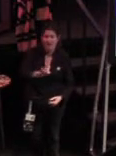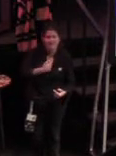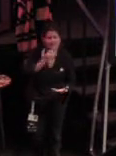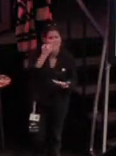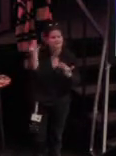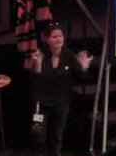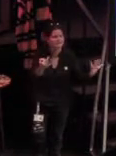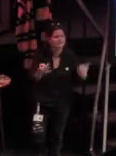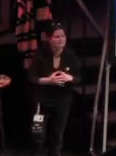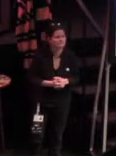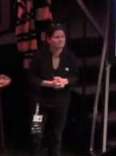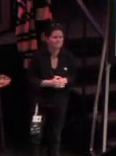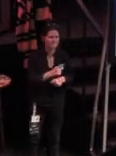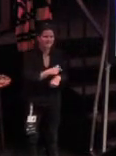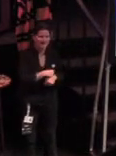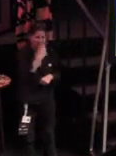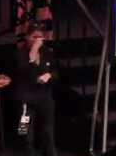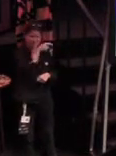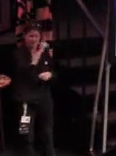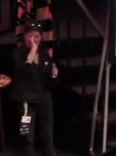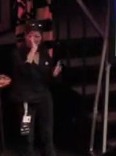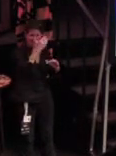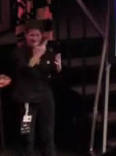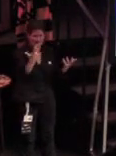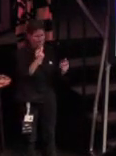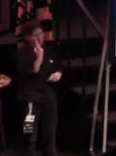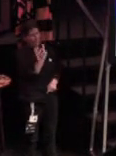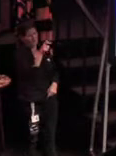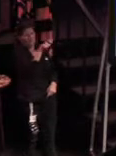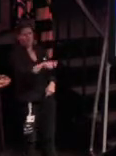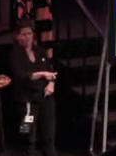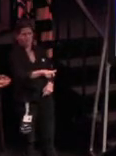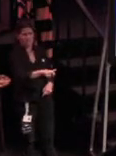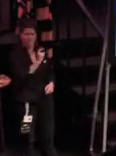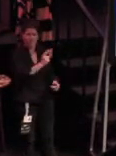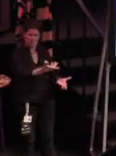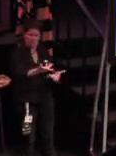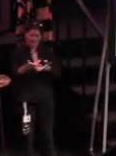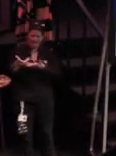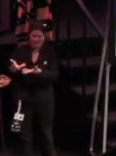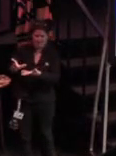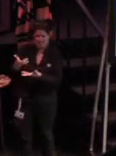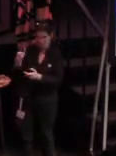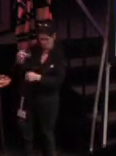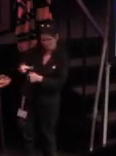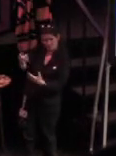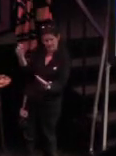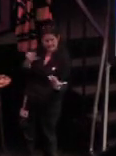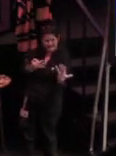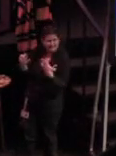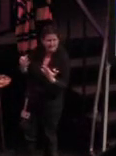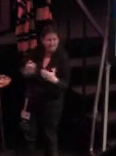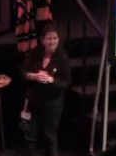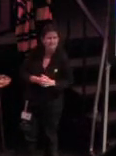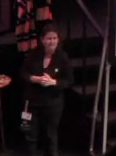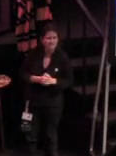And at the time, I was like, is she mad? Like, who is this person? Is she mad? Who would give that to an 18-year-old? And so